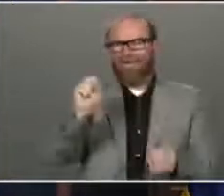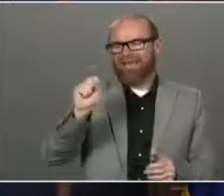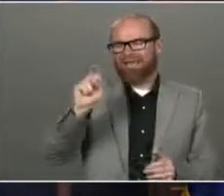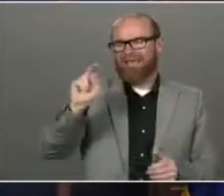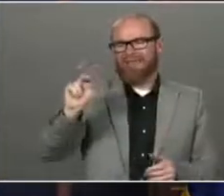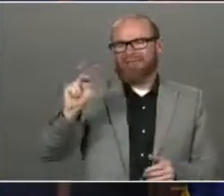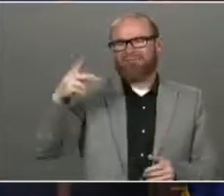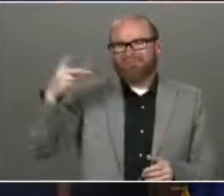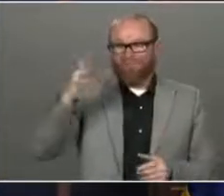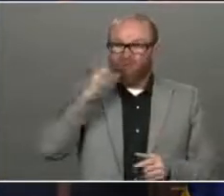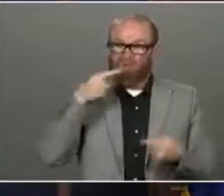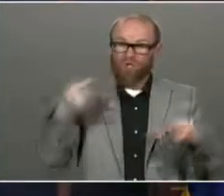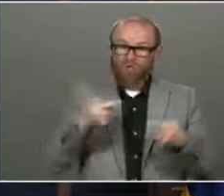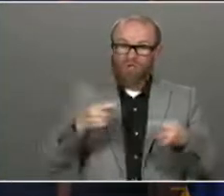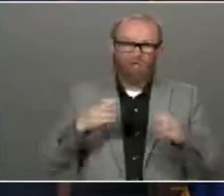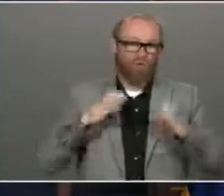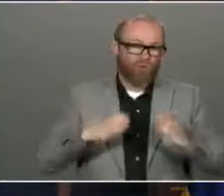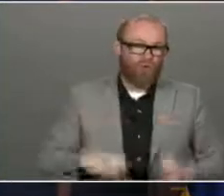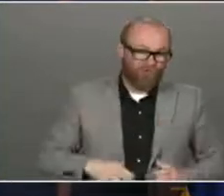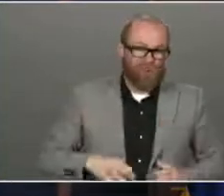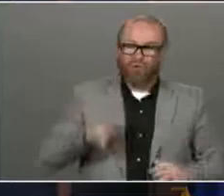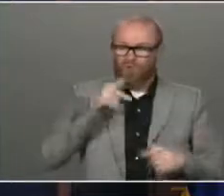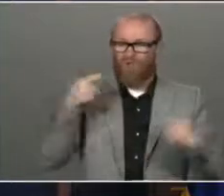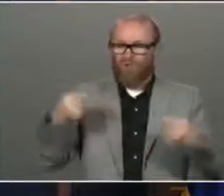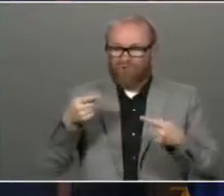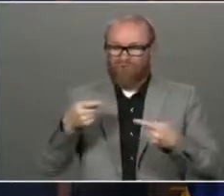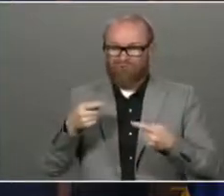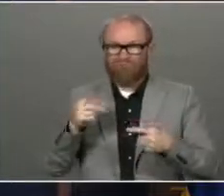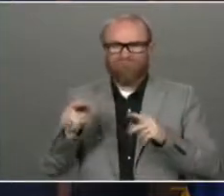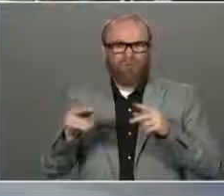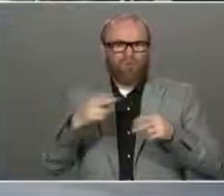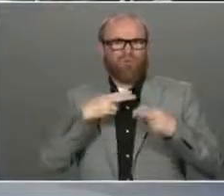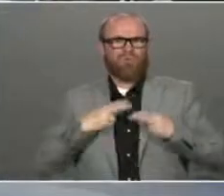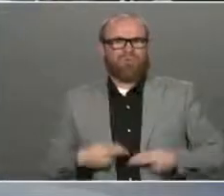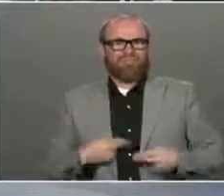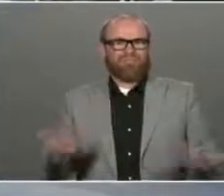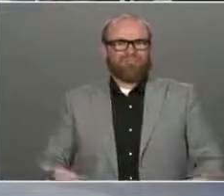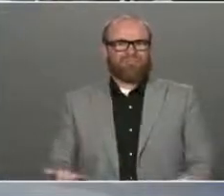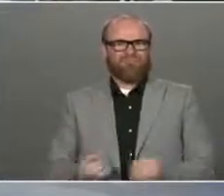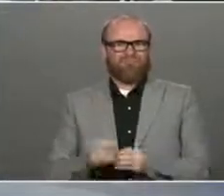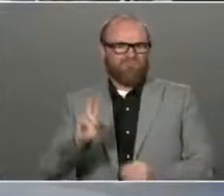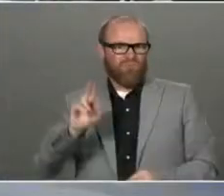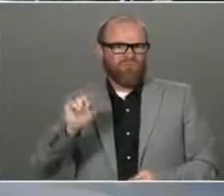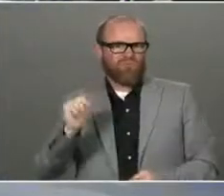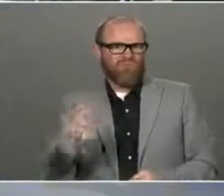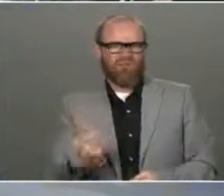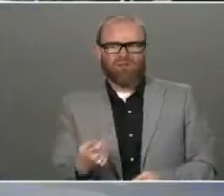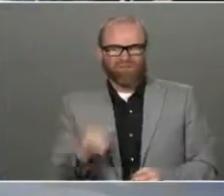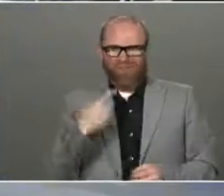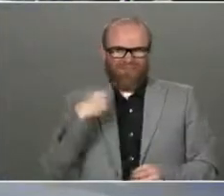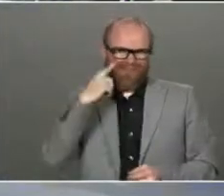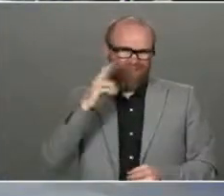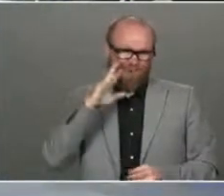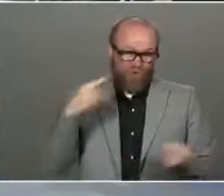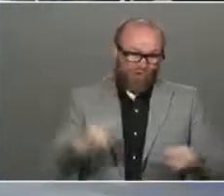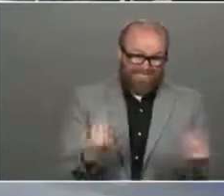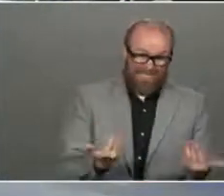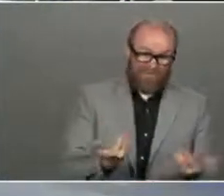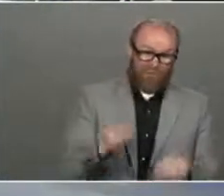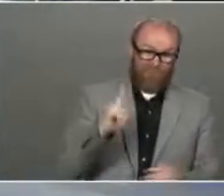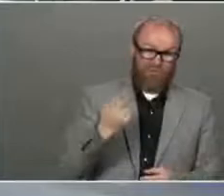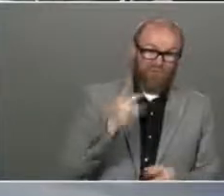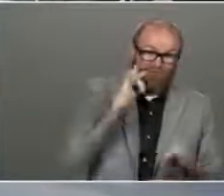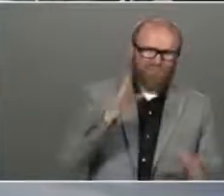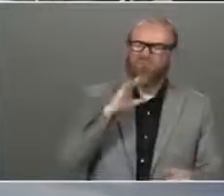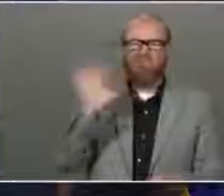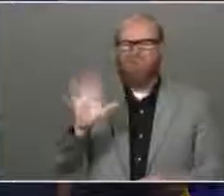consumers. It's going to hurt citizens, and we think it's a huge mistake. You think more specifically here in Utah than other areas? No, everywhere. I mean, that letter was